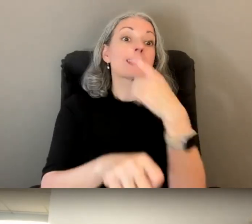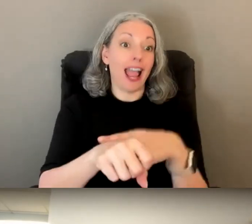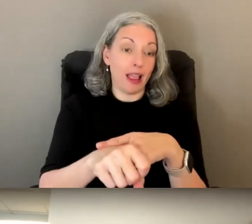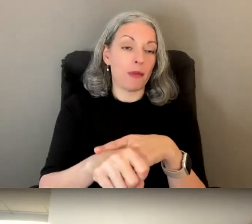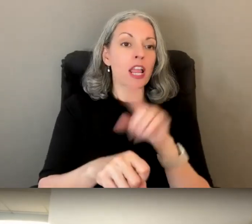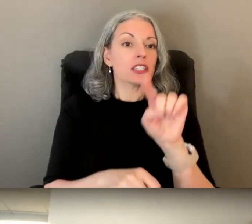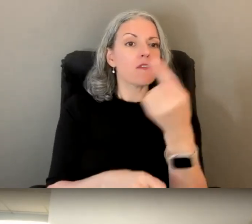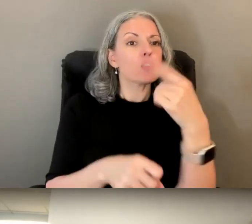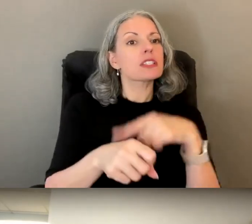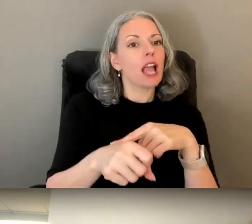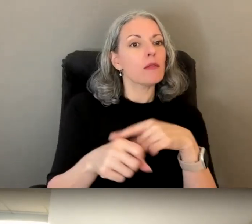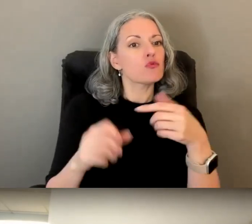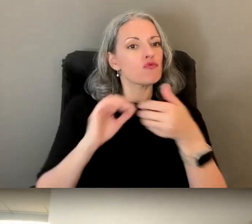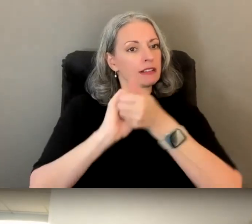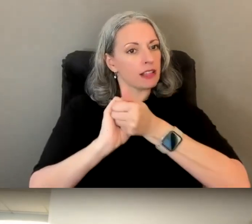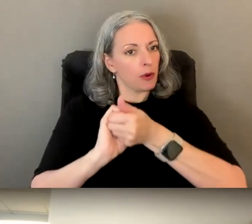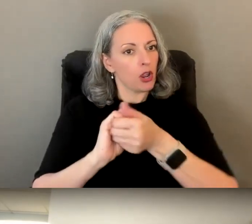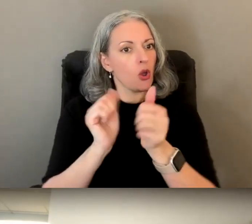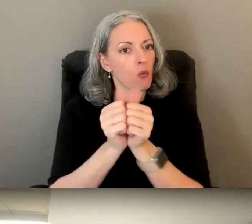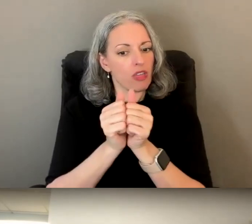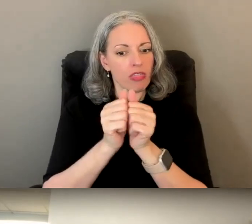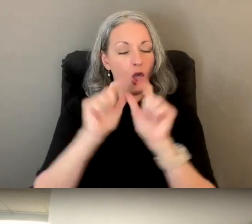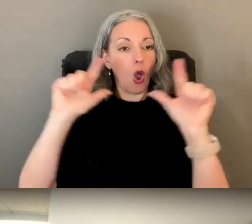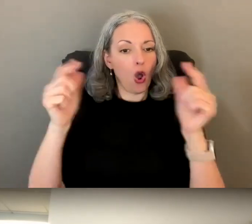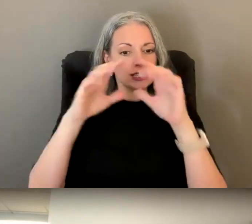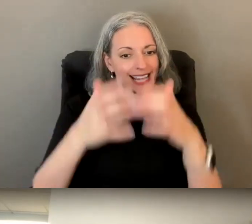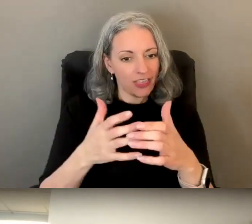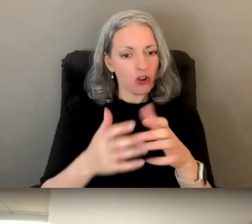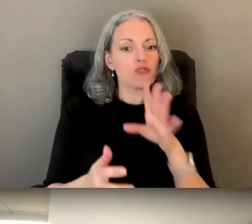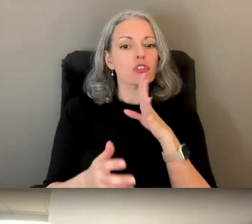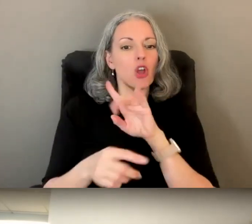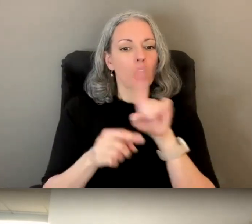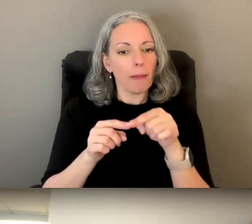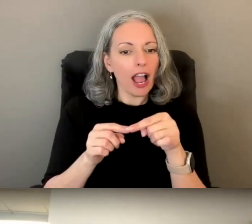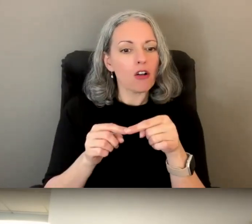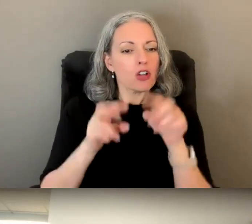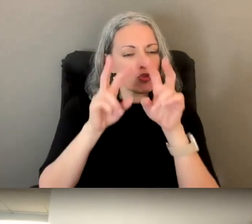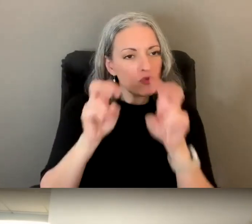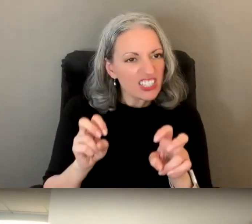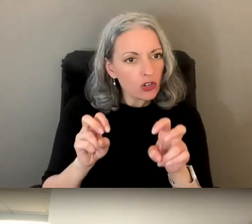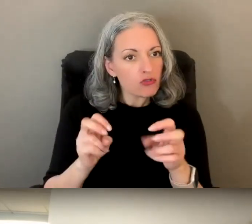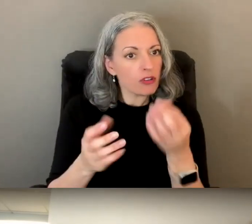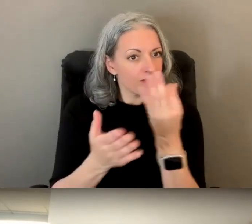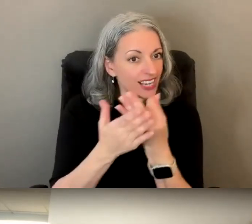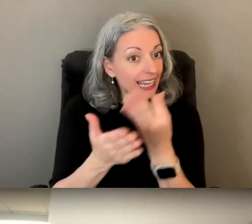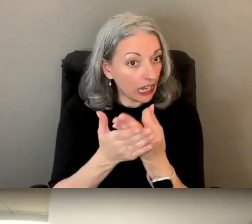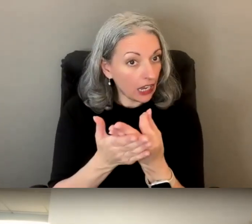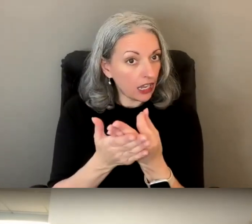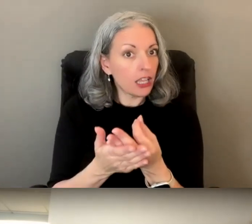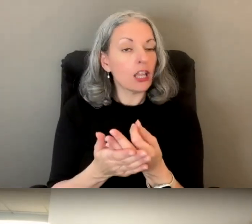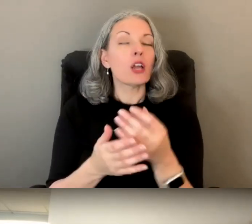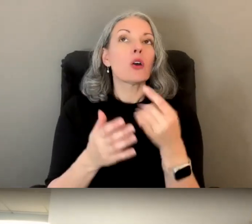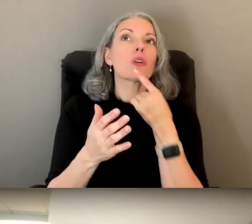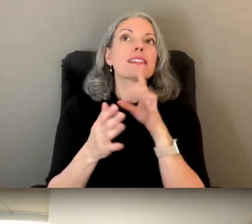first time to really collaborate and coalesce all the researchers together to talk about the research that's been funded, to talk about what's current or